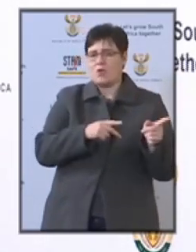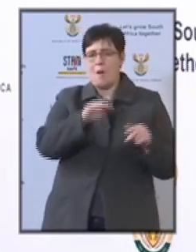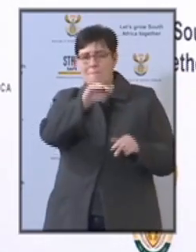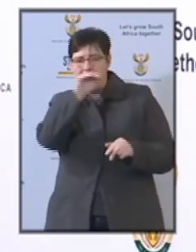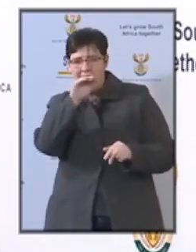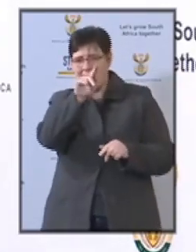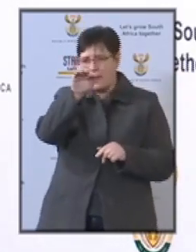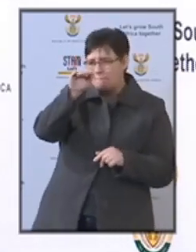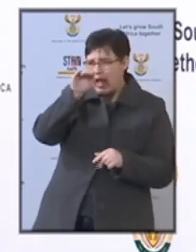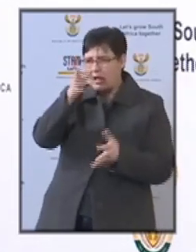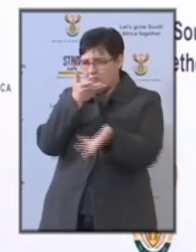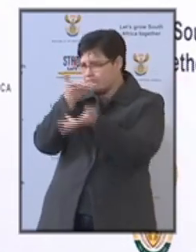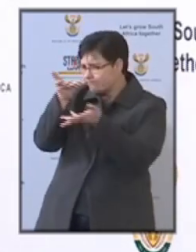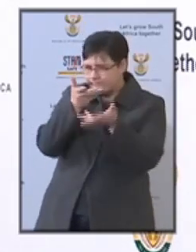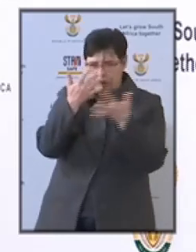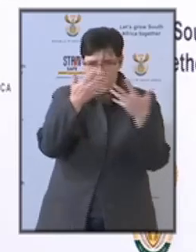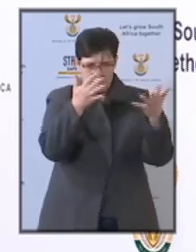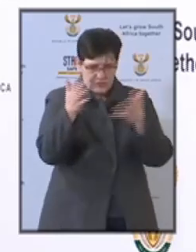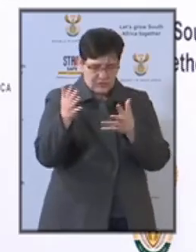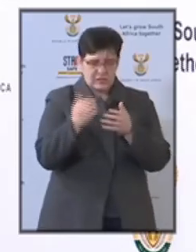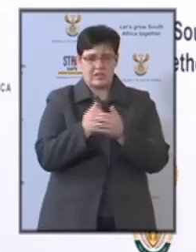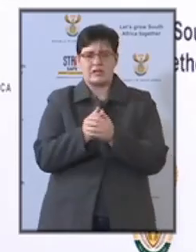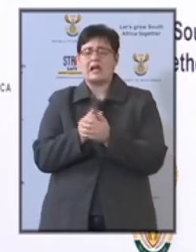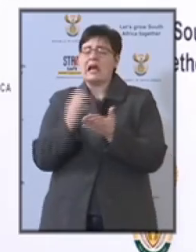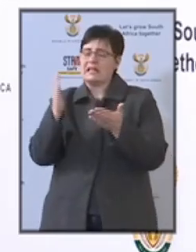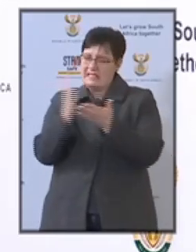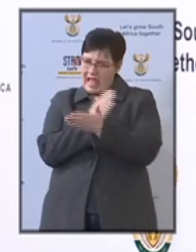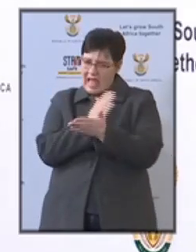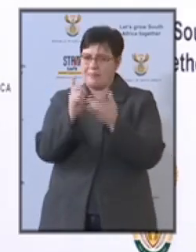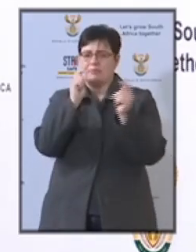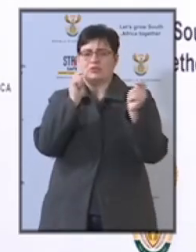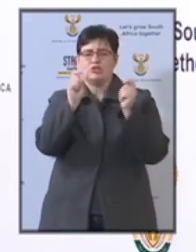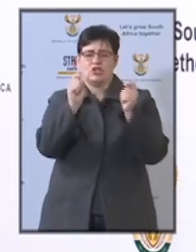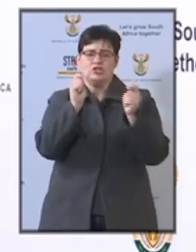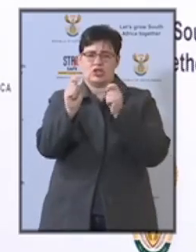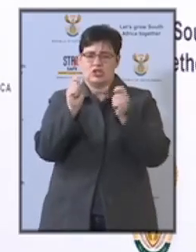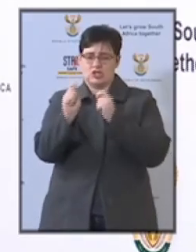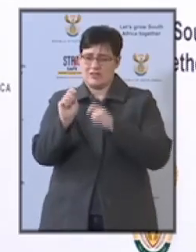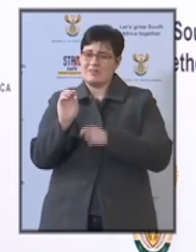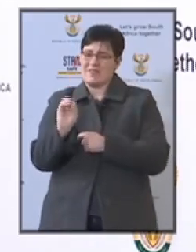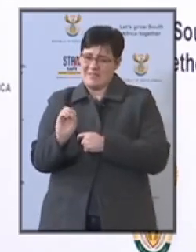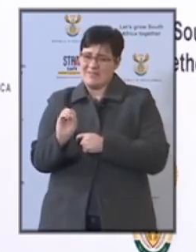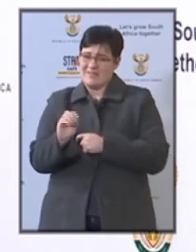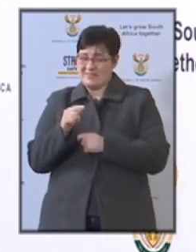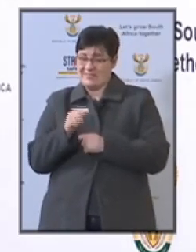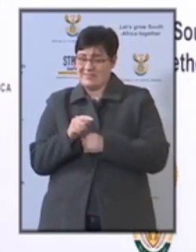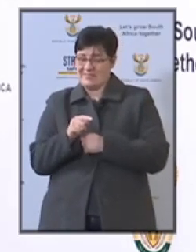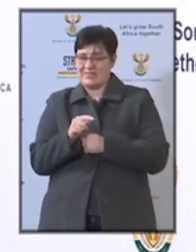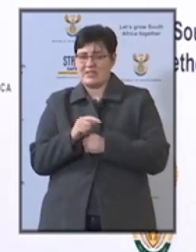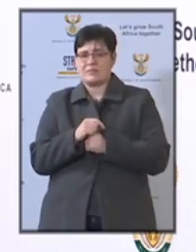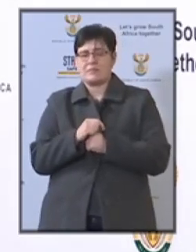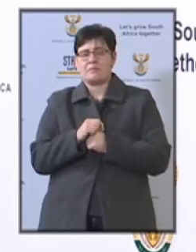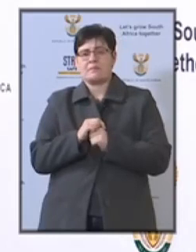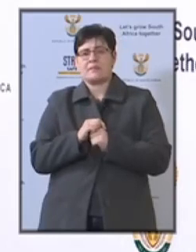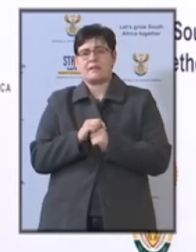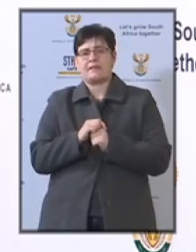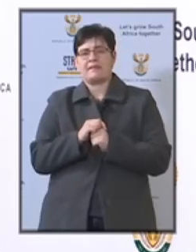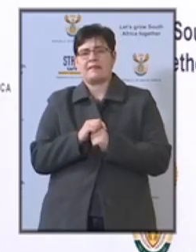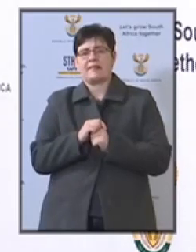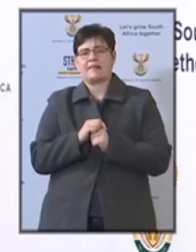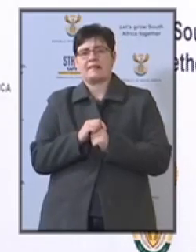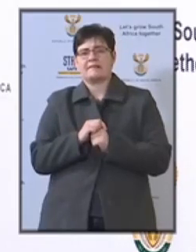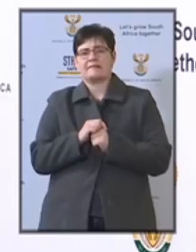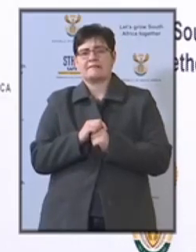banks. There has been some changes that were brought into that particular scheme, purpose of which was to